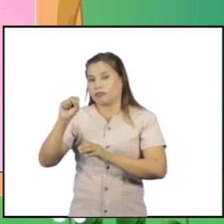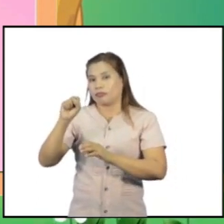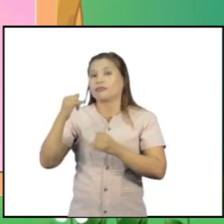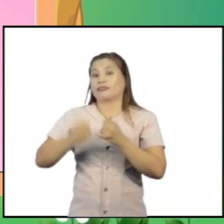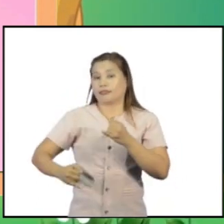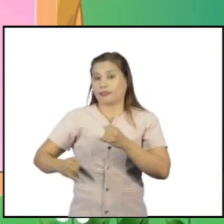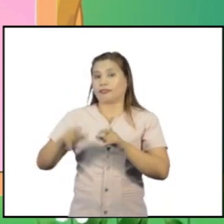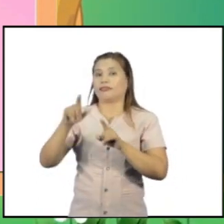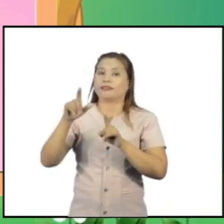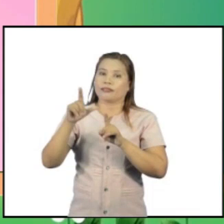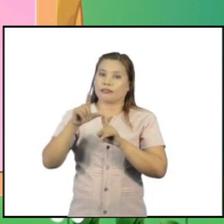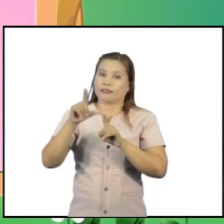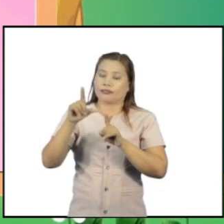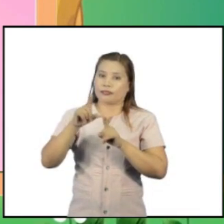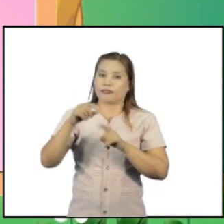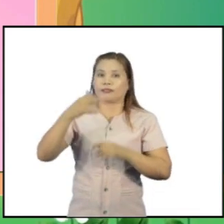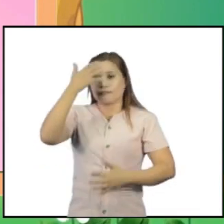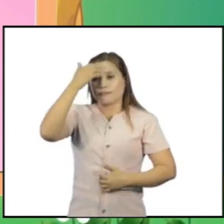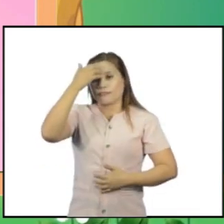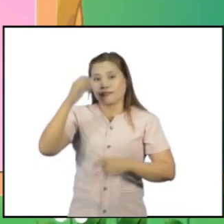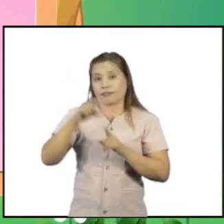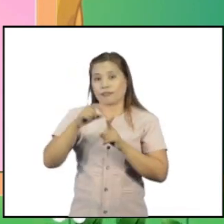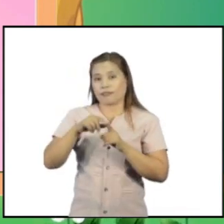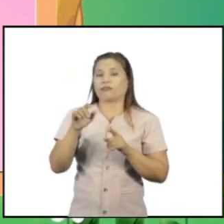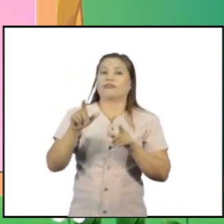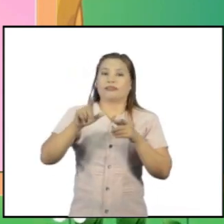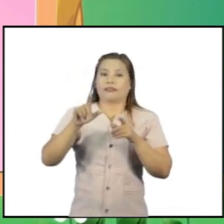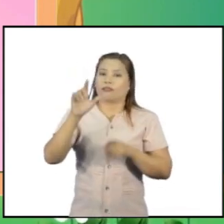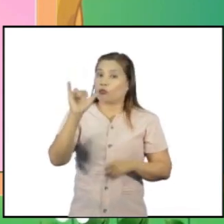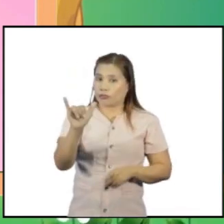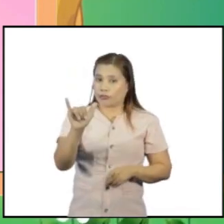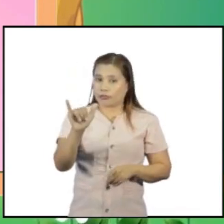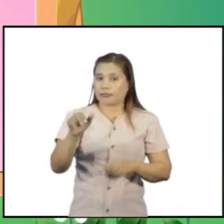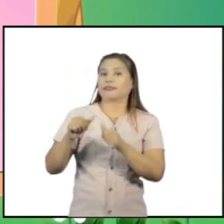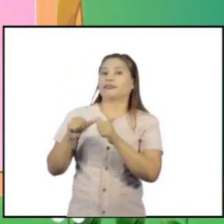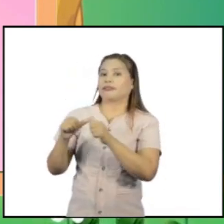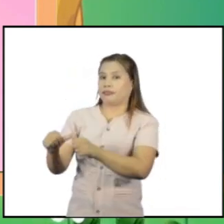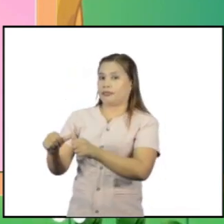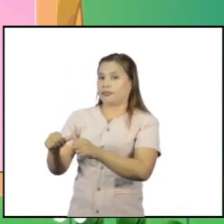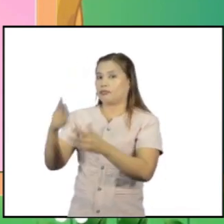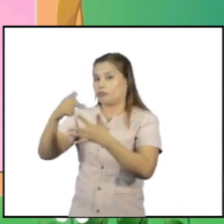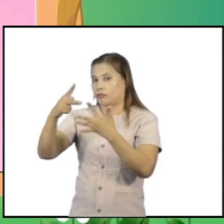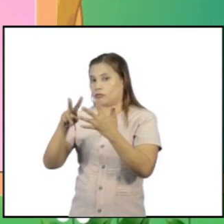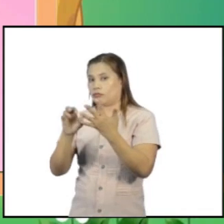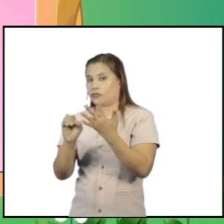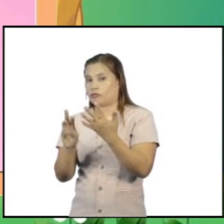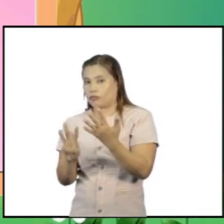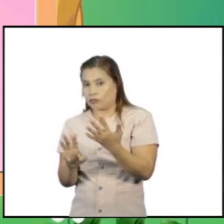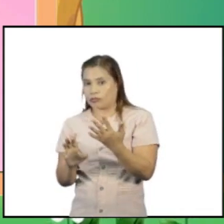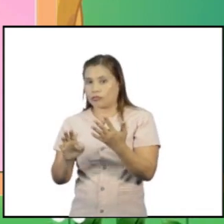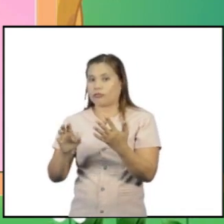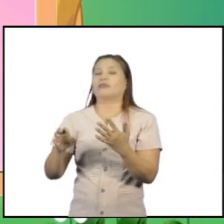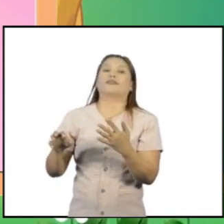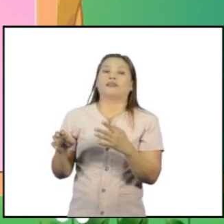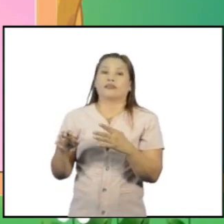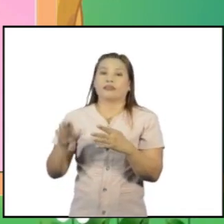The last letter of the word monkey is letter Y, preceded by a vowel, which is